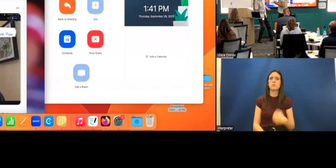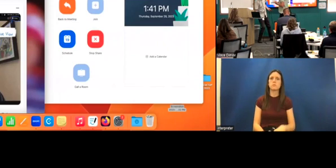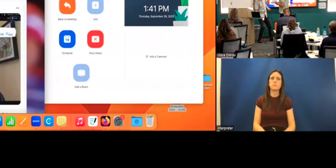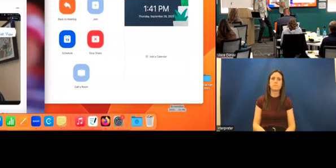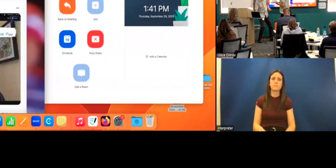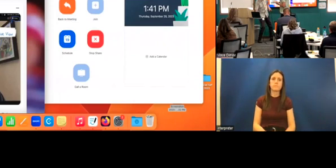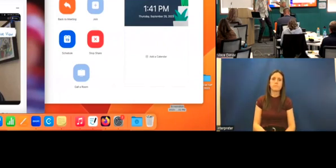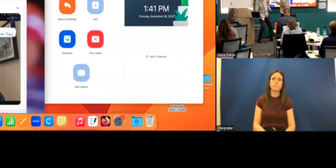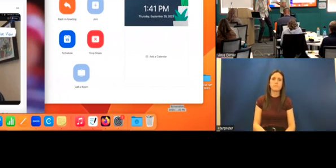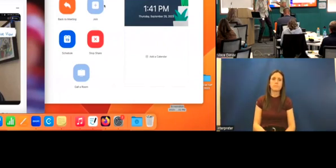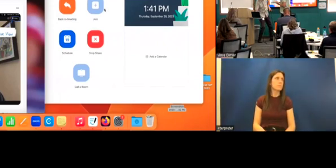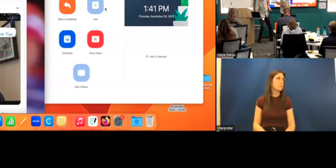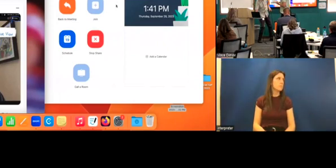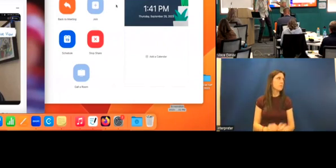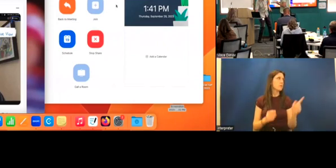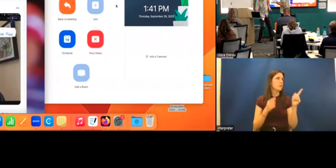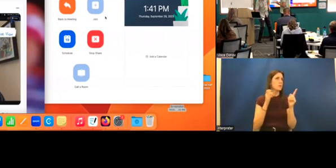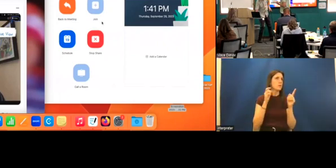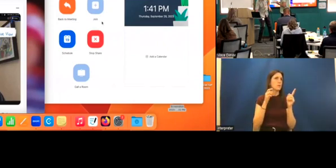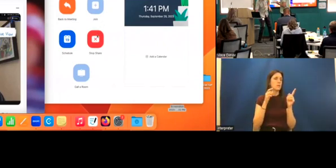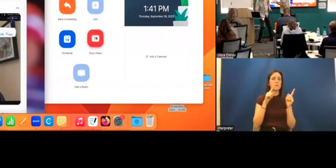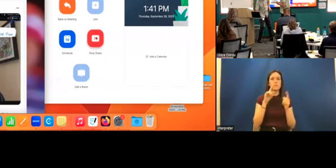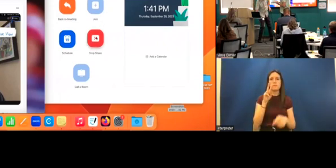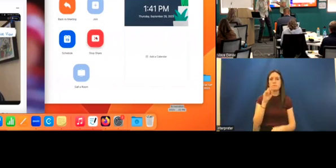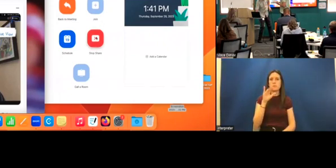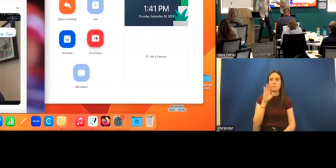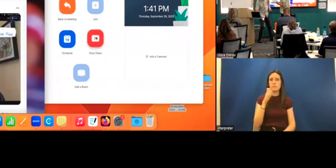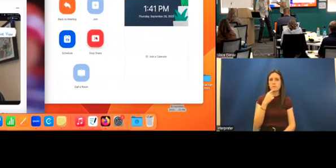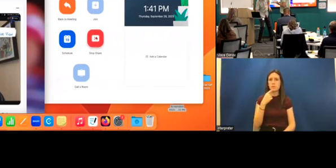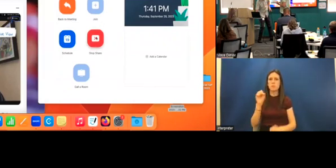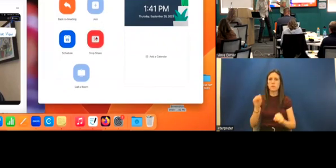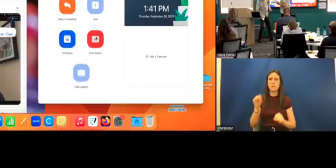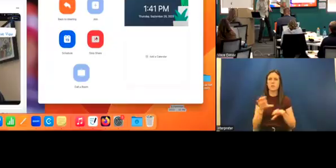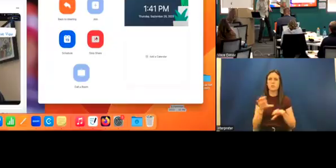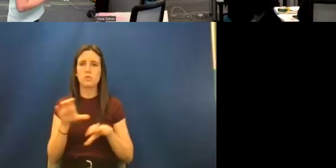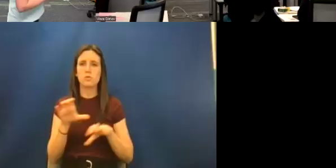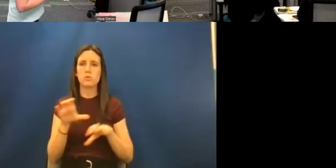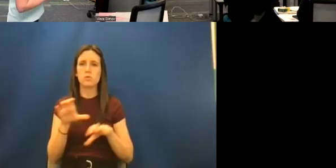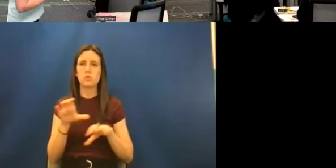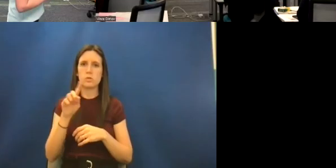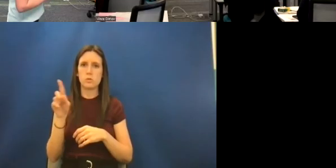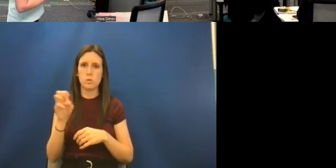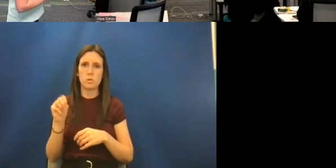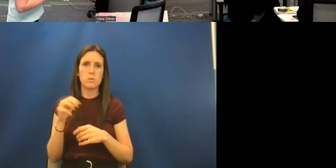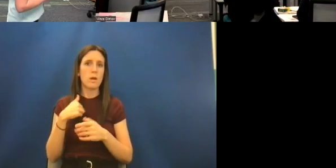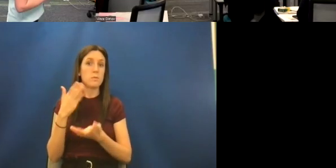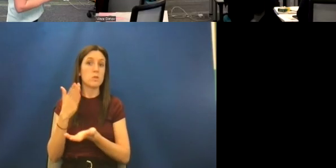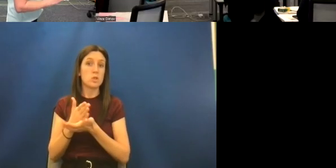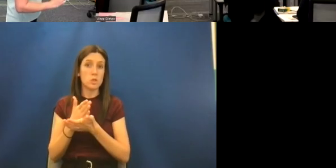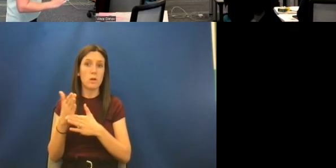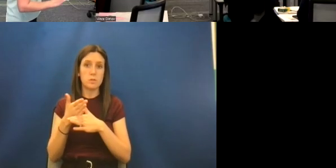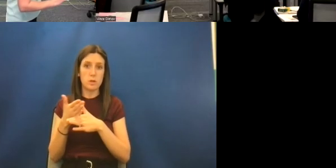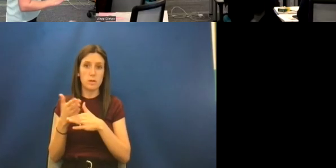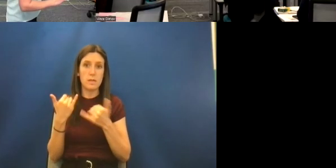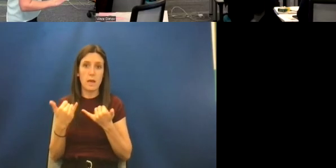Yeah, so Take it now out. you can do your Zoom. So we're gonna stop the share from here. Okay. And then